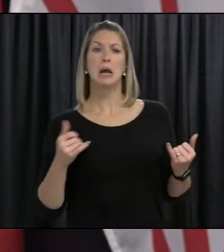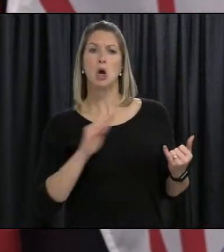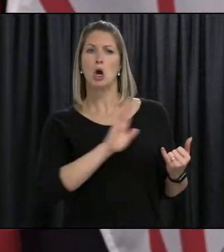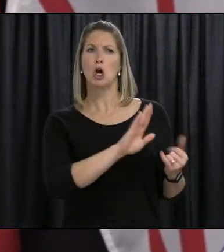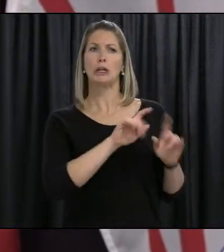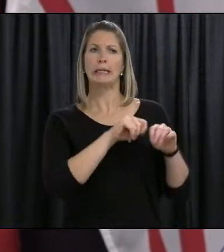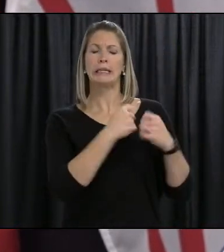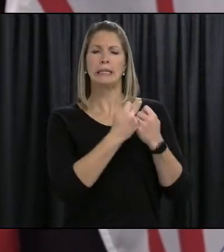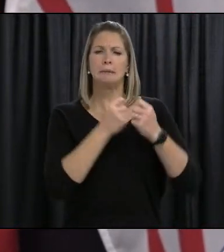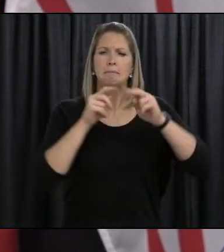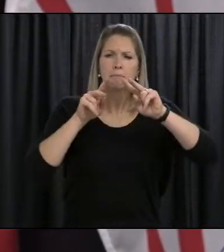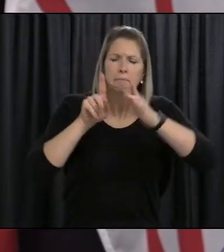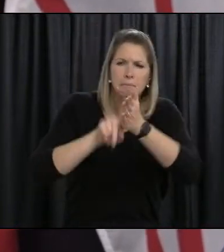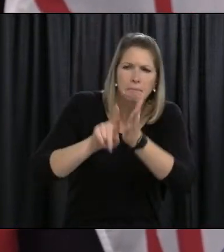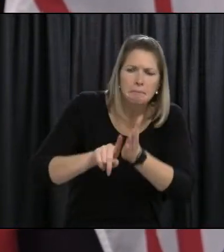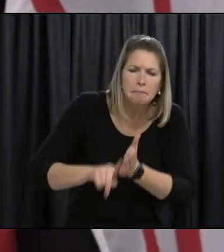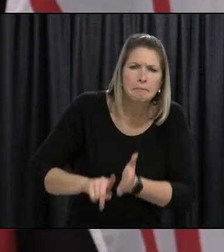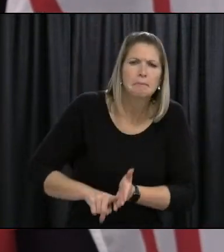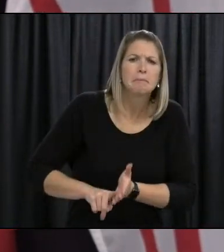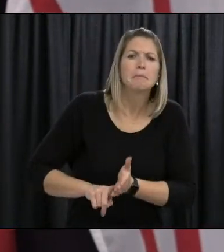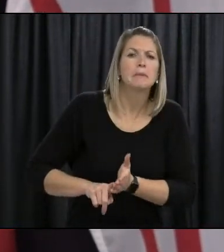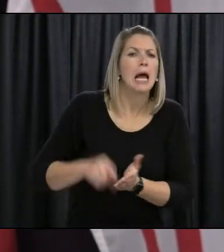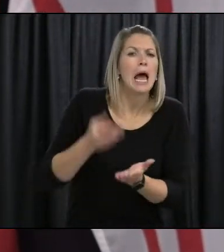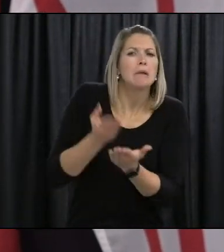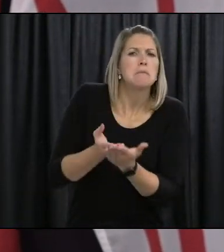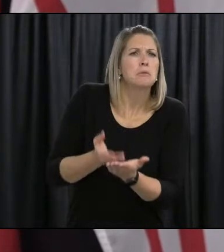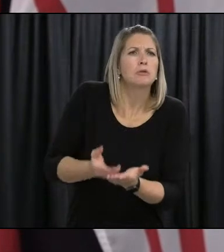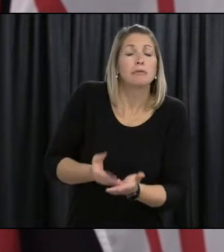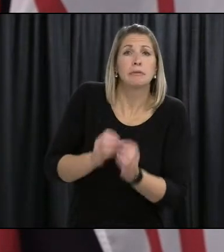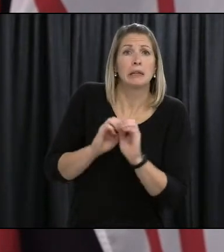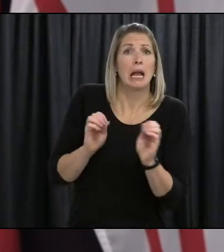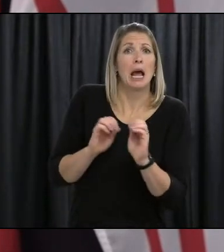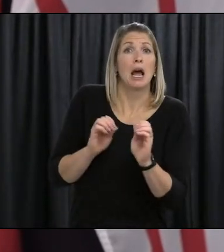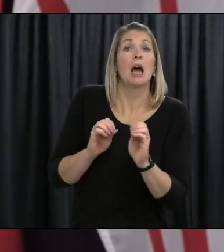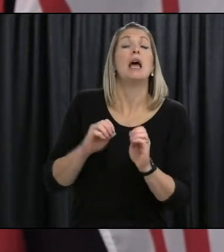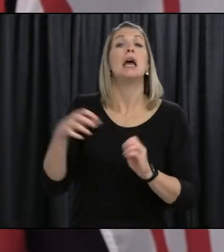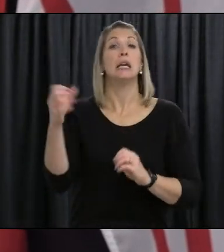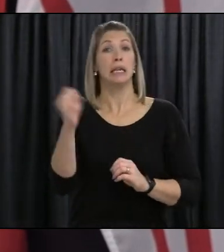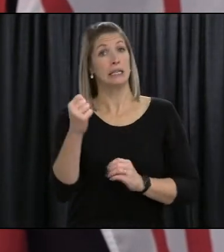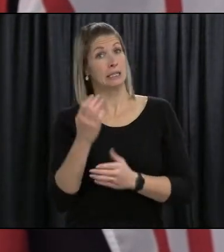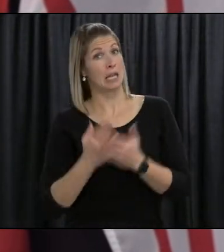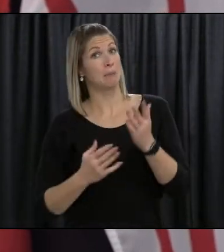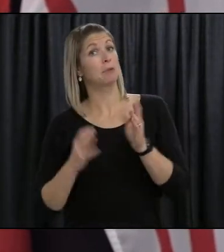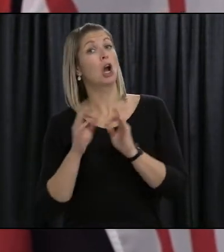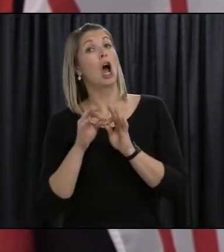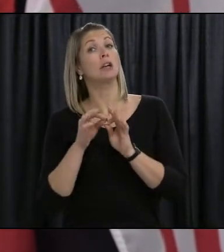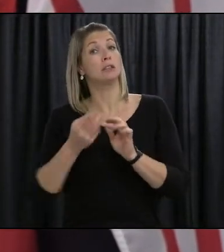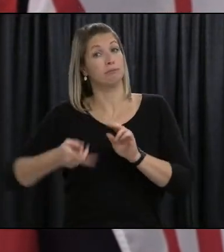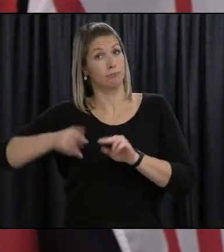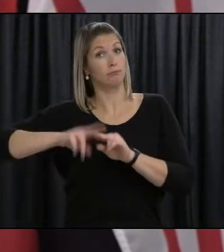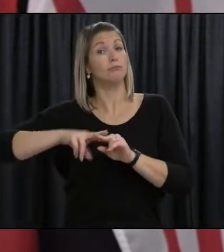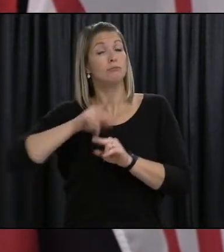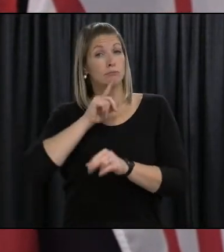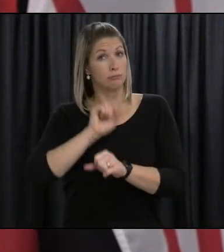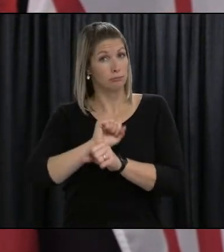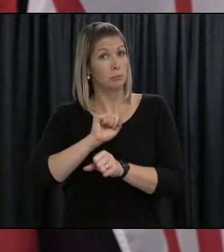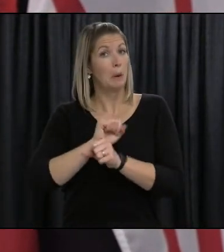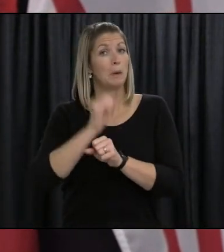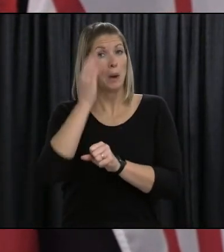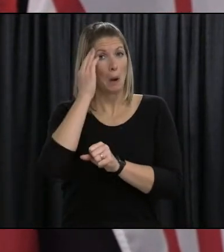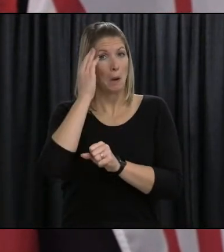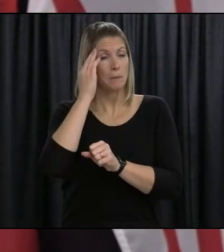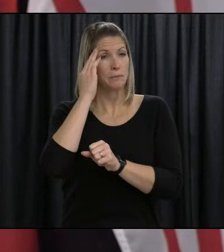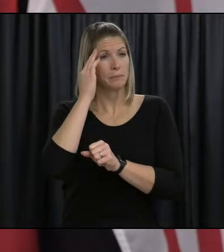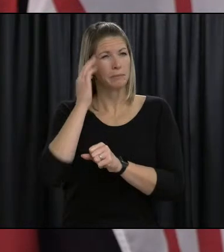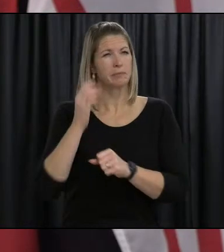was happening. I think we have seen increases in certain prices. The issue